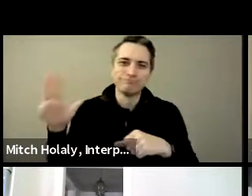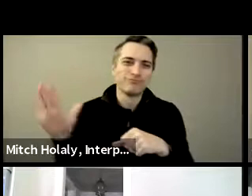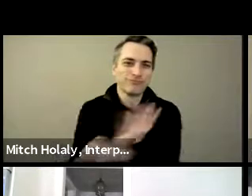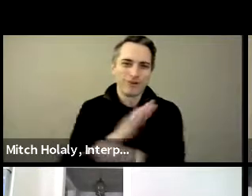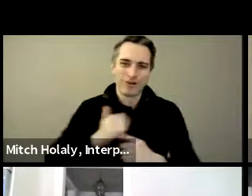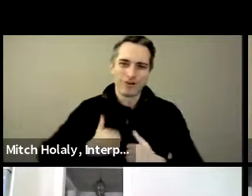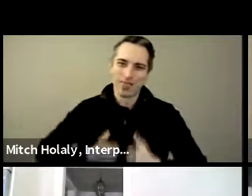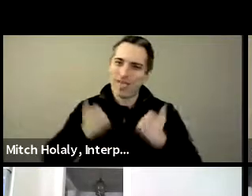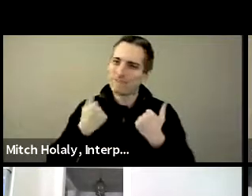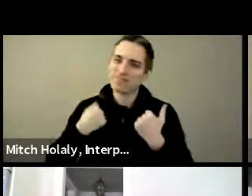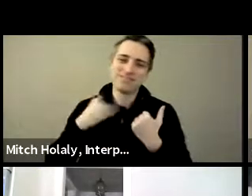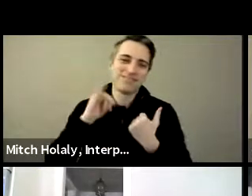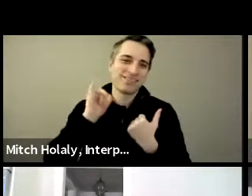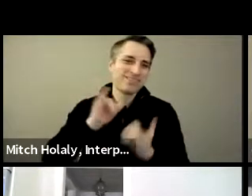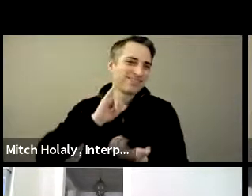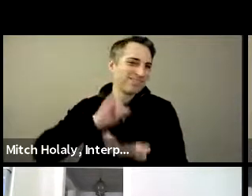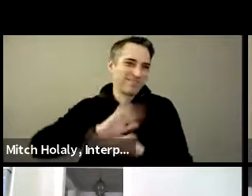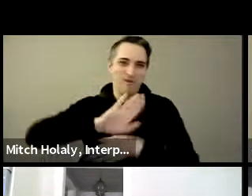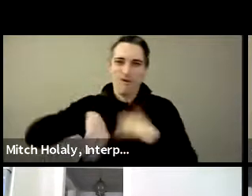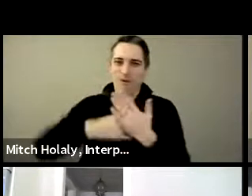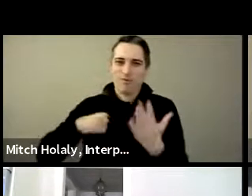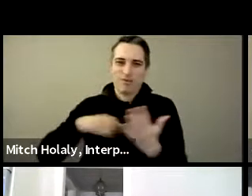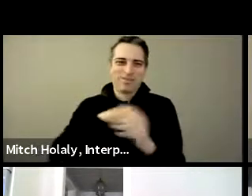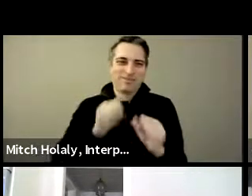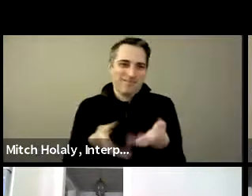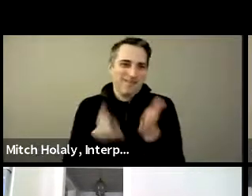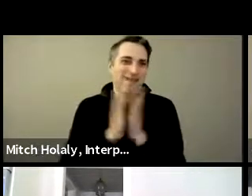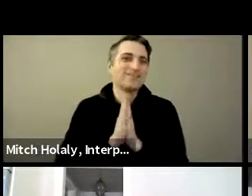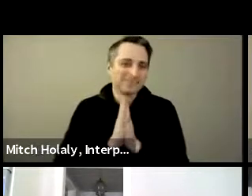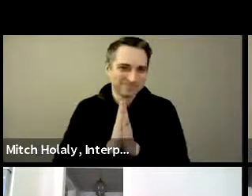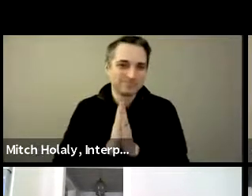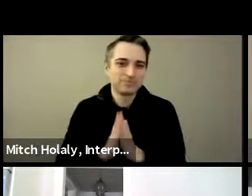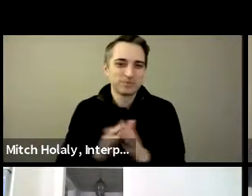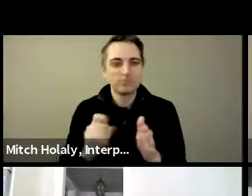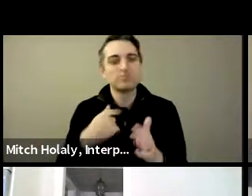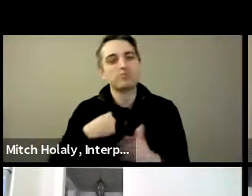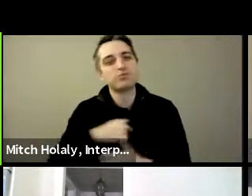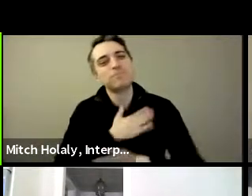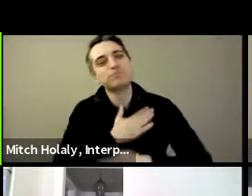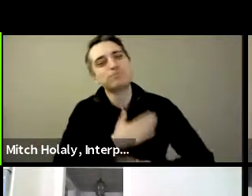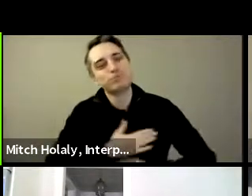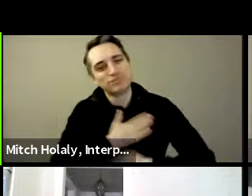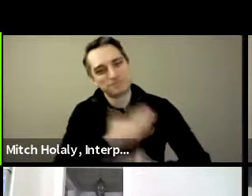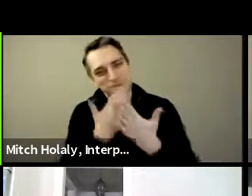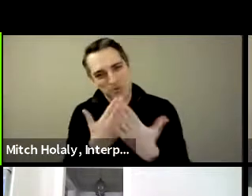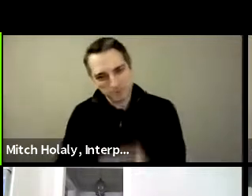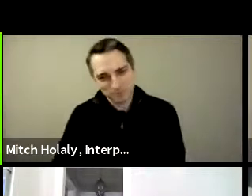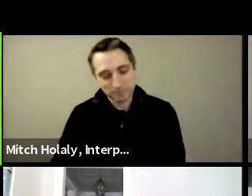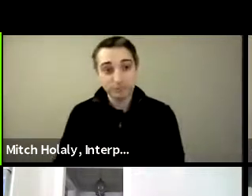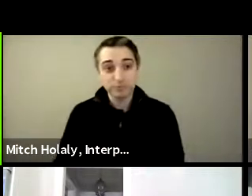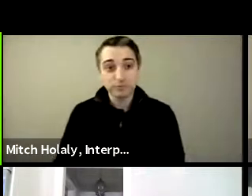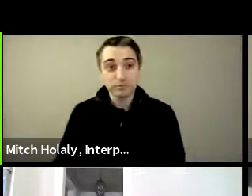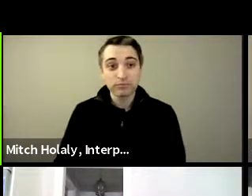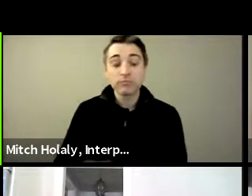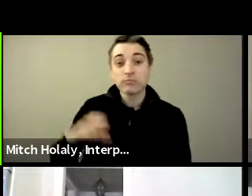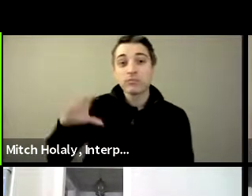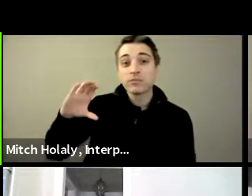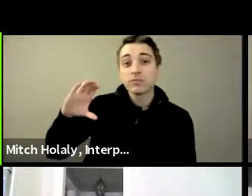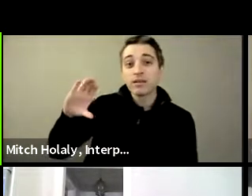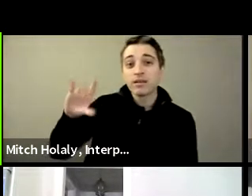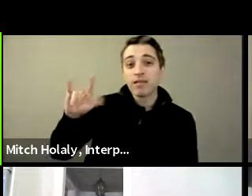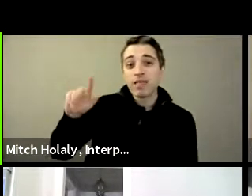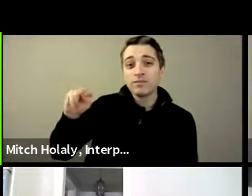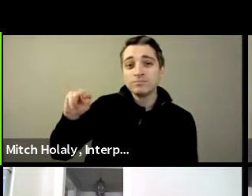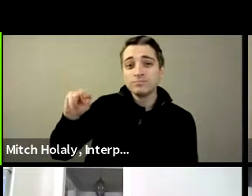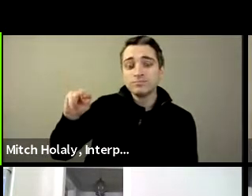for. So thank you so much for everything. I appreciate it immensely. You're welcome. Were there any commissioners who wanted to say any